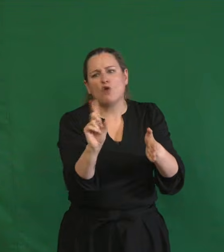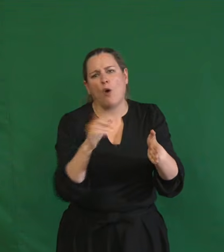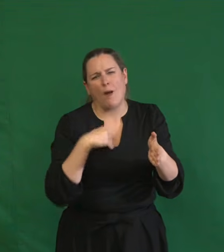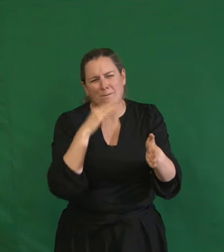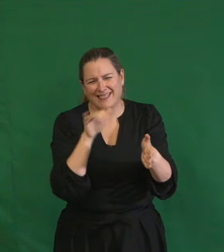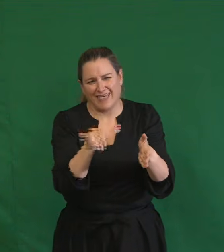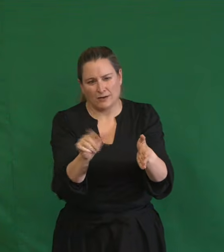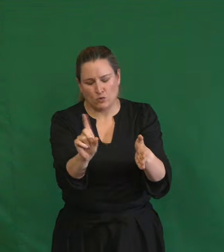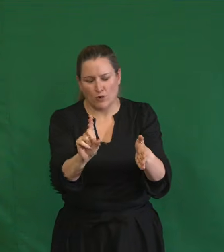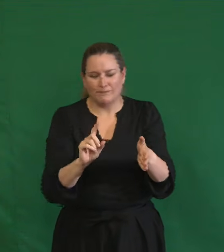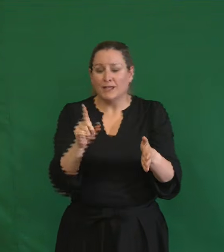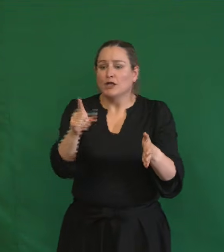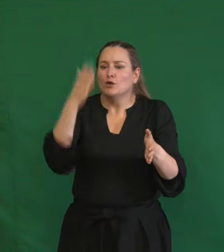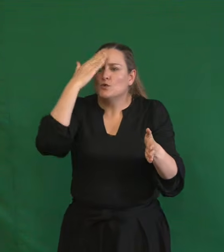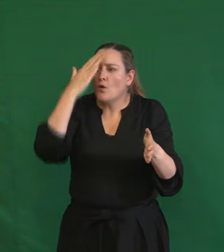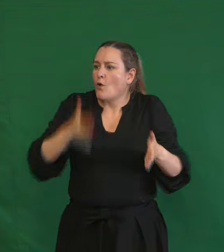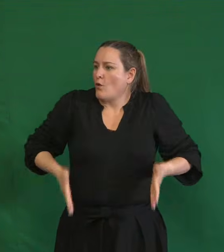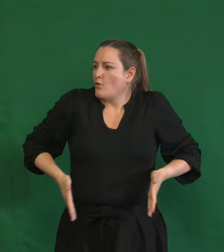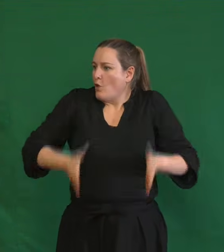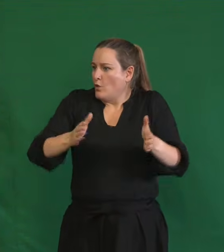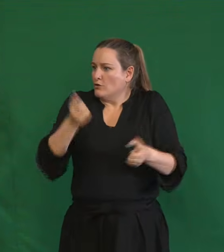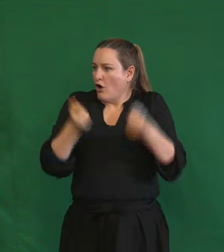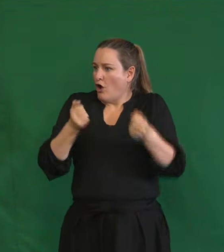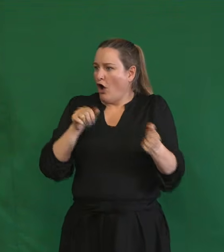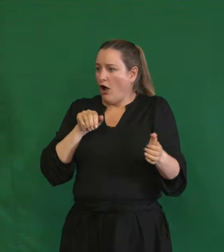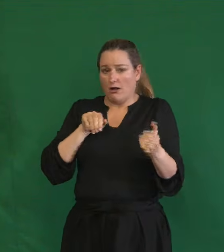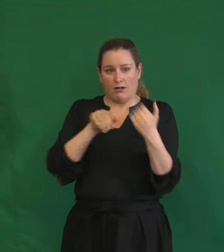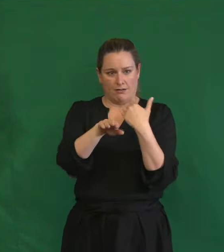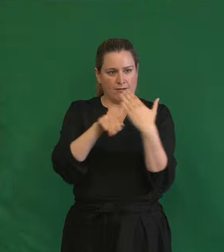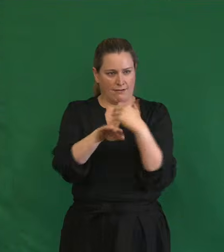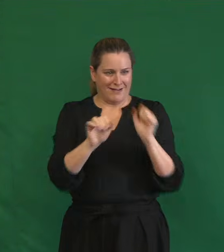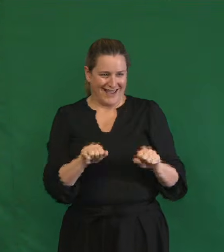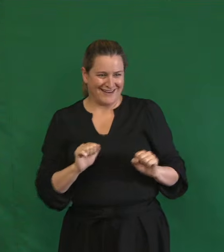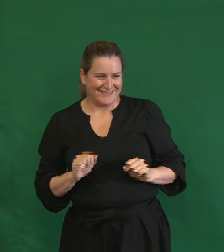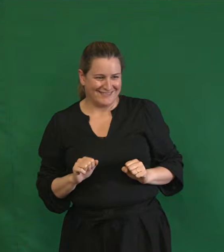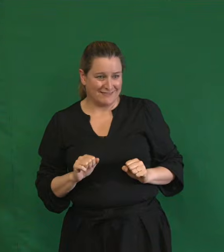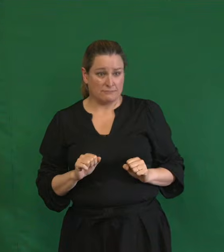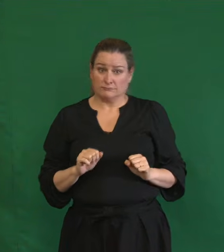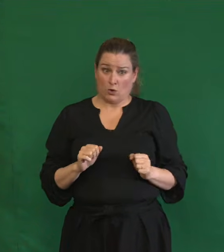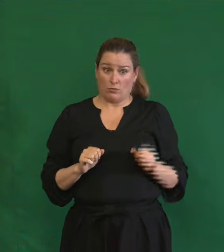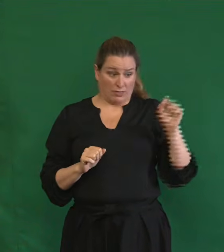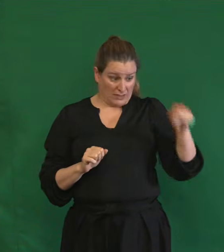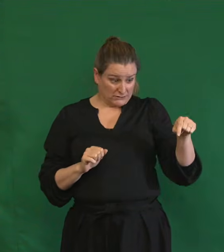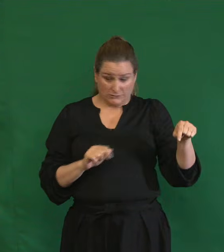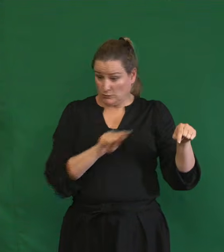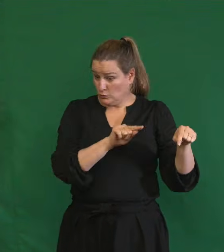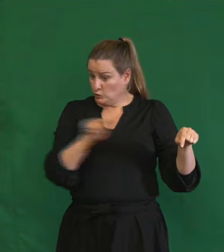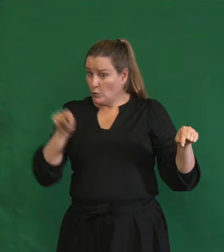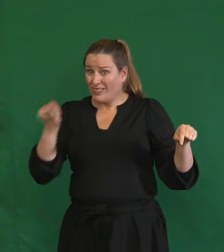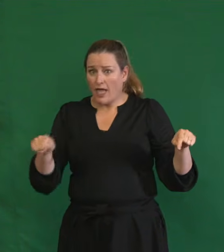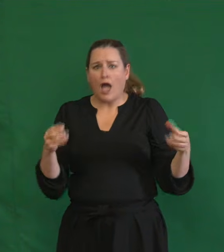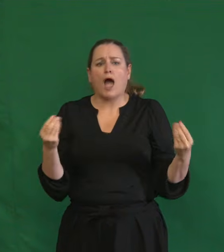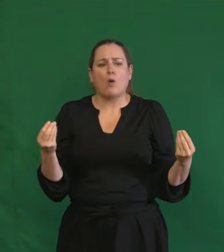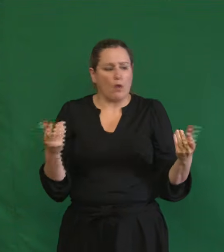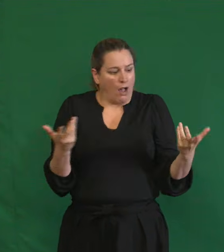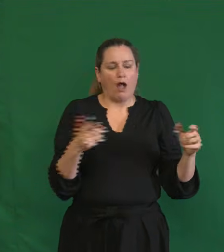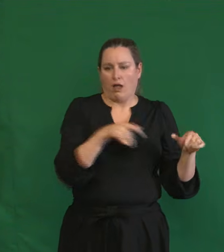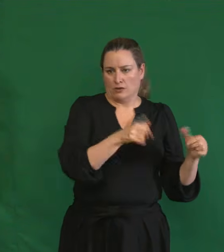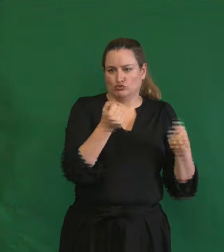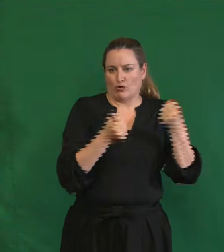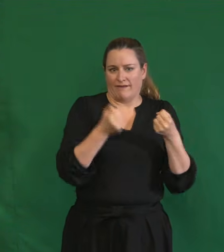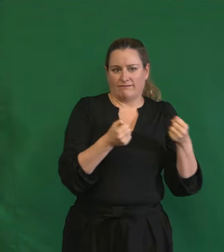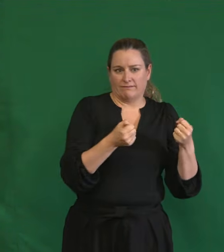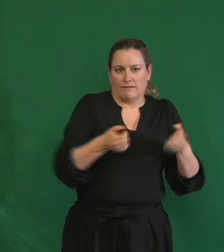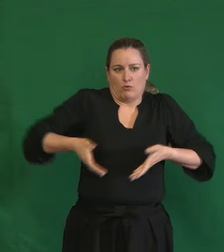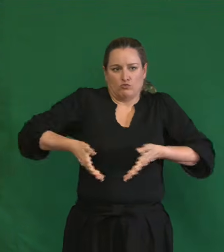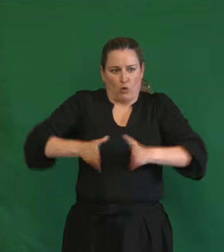But once the road is there, you can do different things. There's infrastructure for you to move from point A to point B. From SADiLaR's side, we